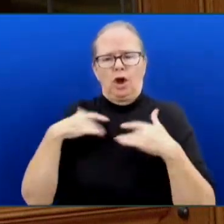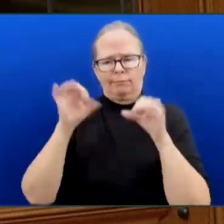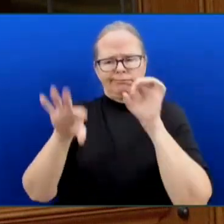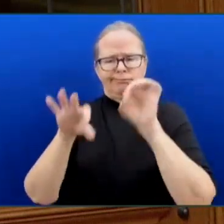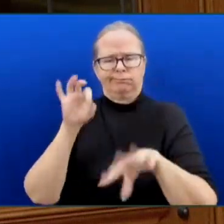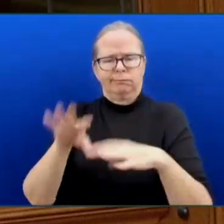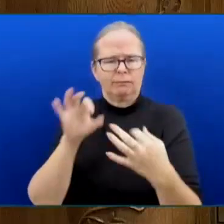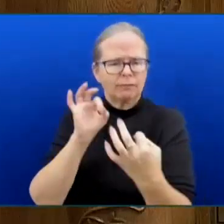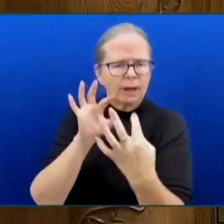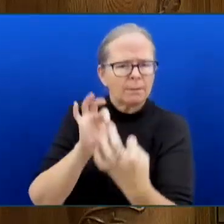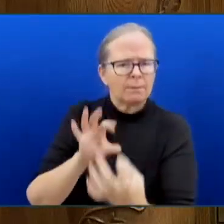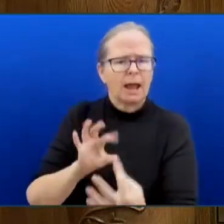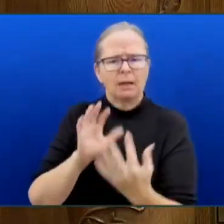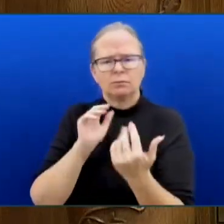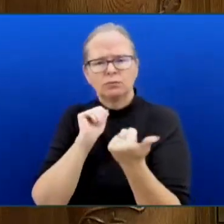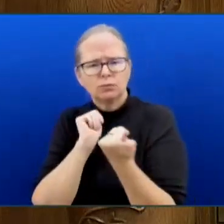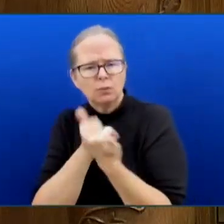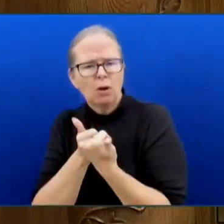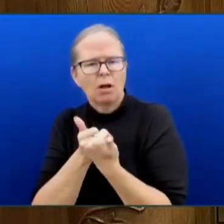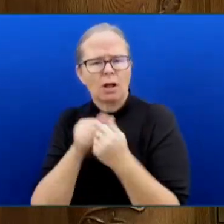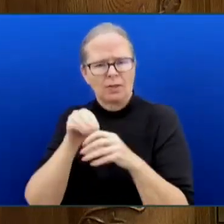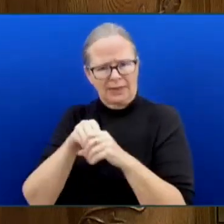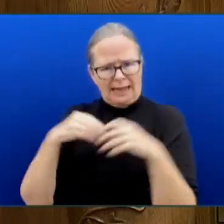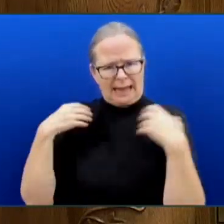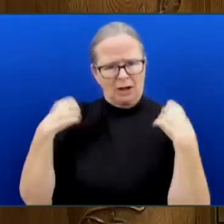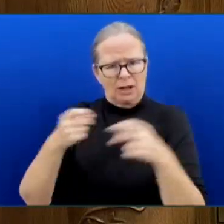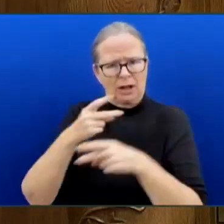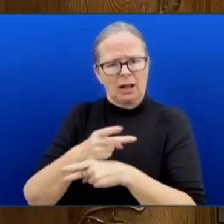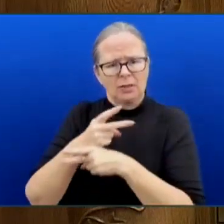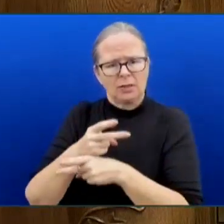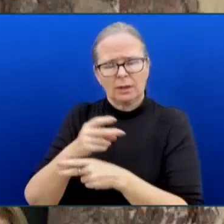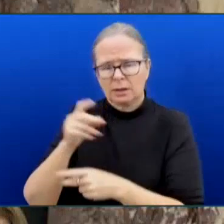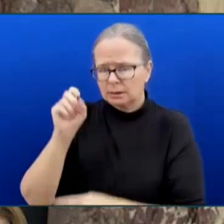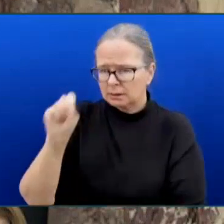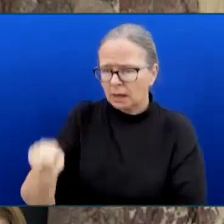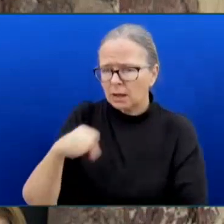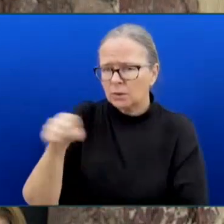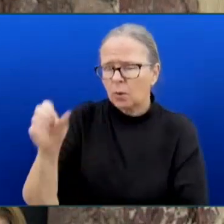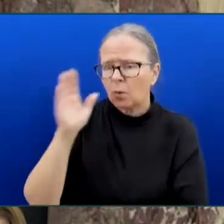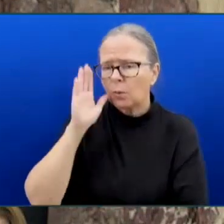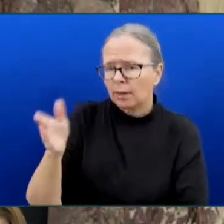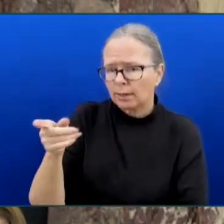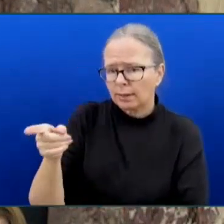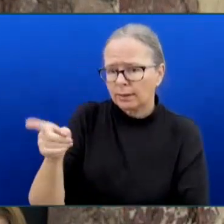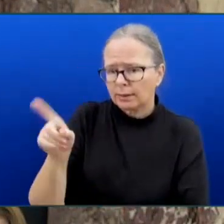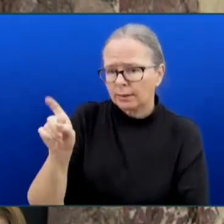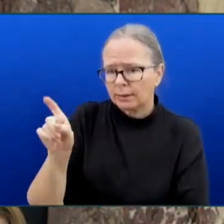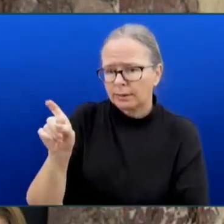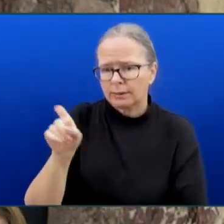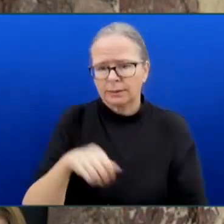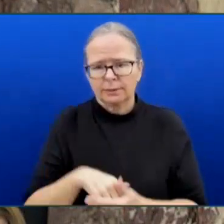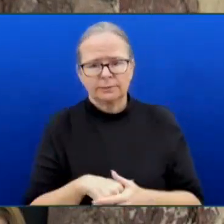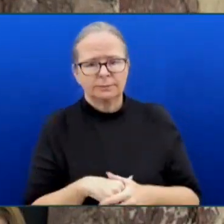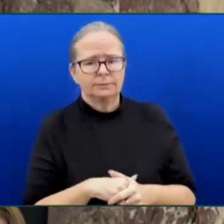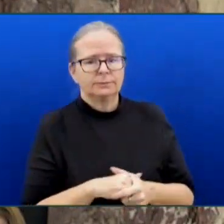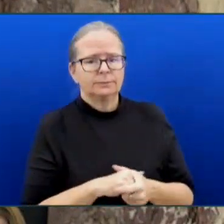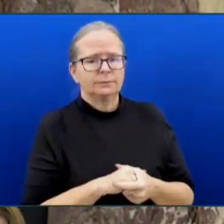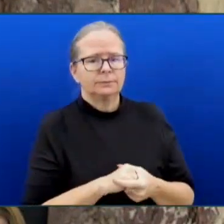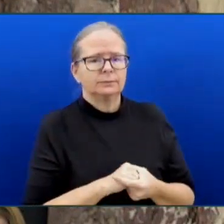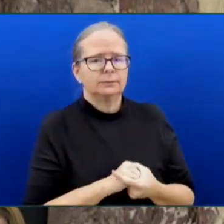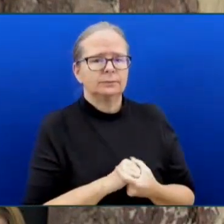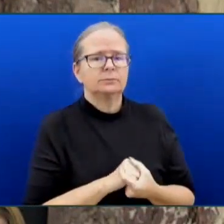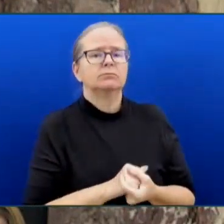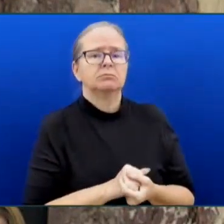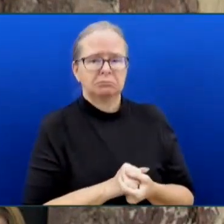Minister of Health. Well, Honourable Speaker, there are systems that this House has put in place, including the previous government, to allow people to